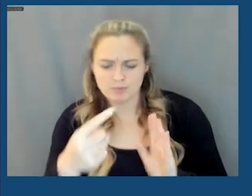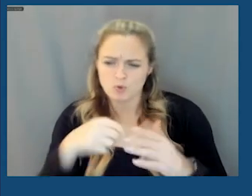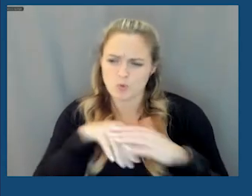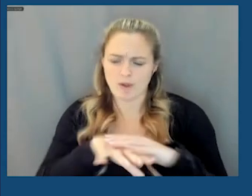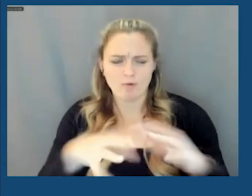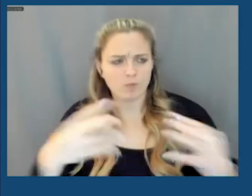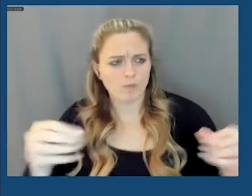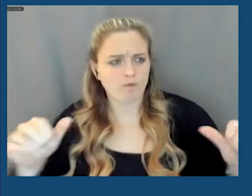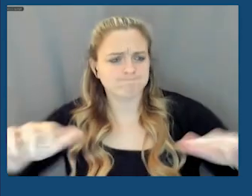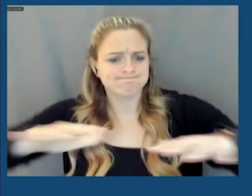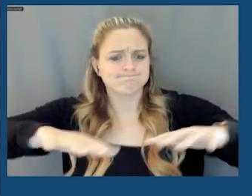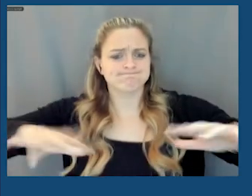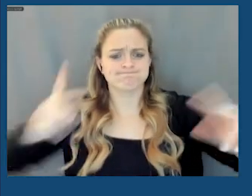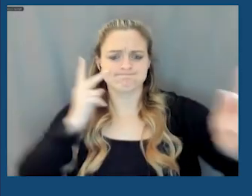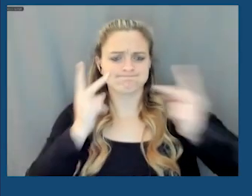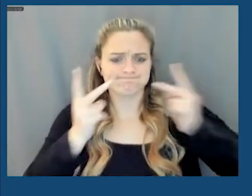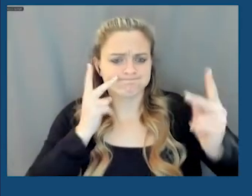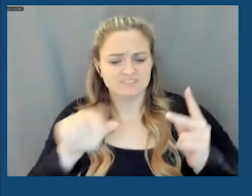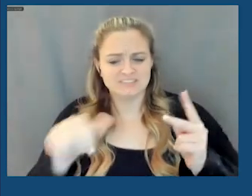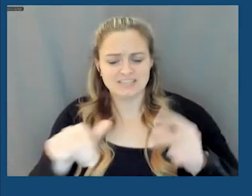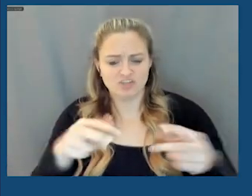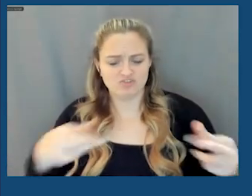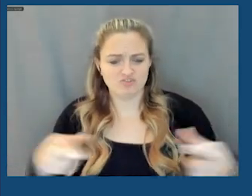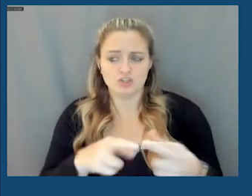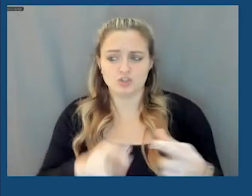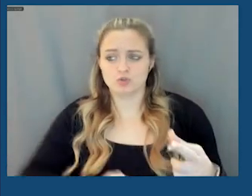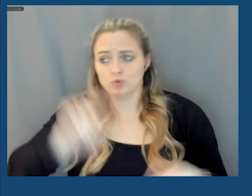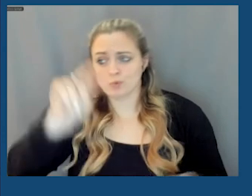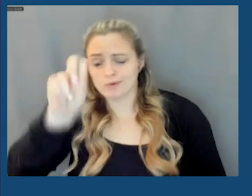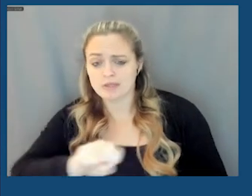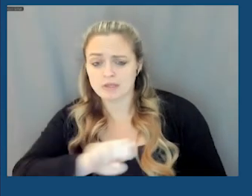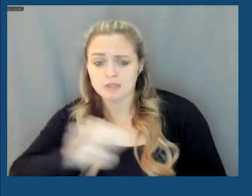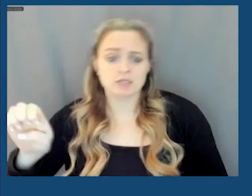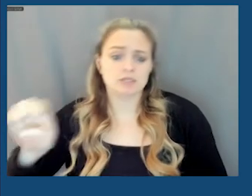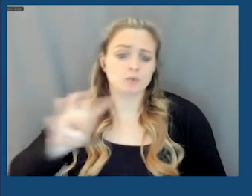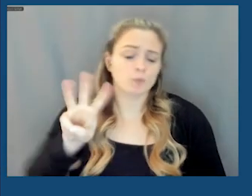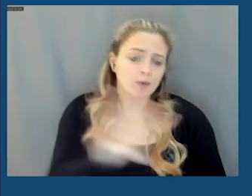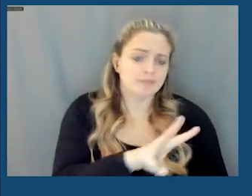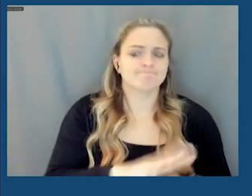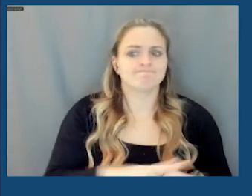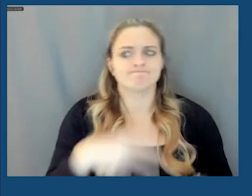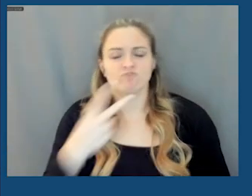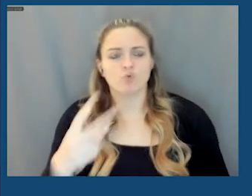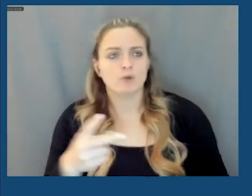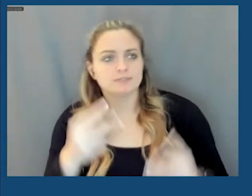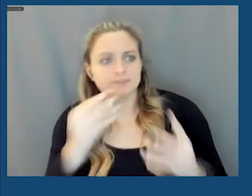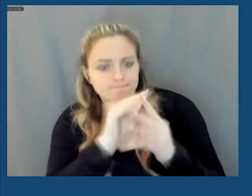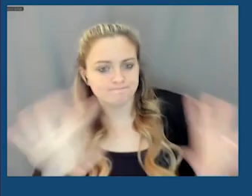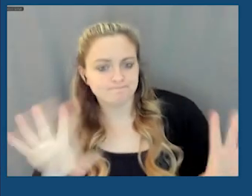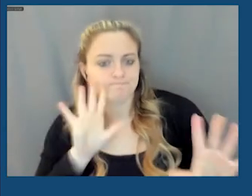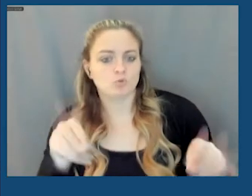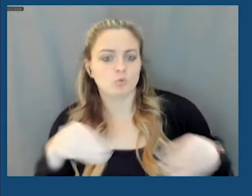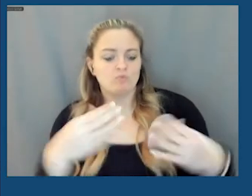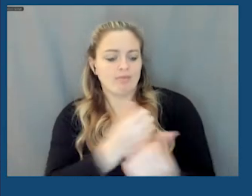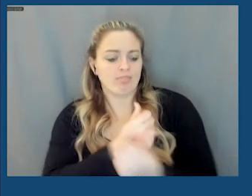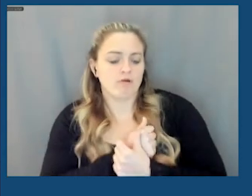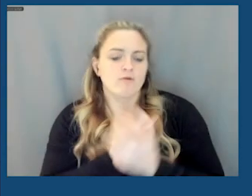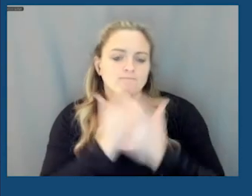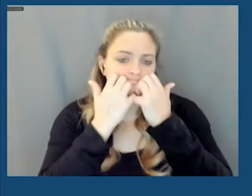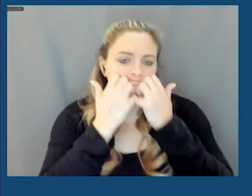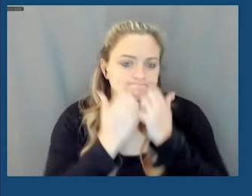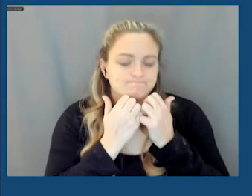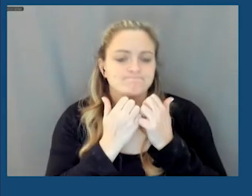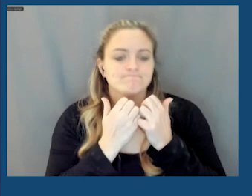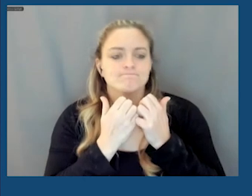corner, all 10 regions, north, south, east, and west, and be that voice to bring love and compassion